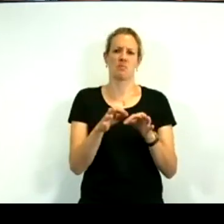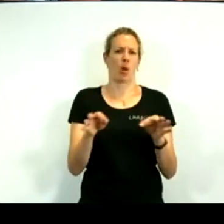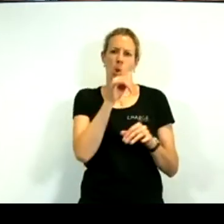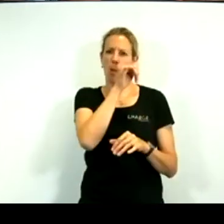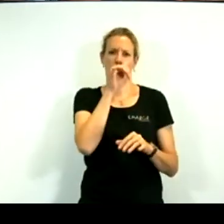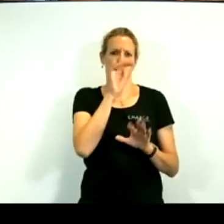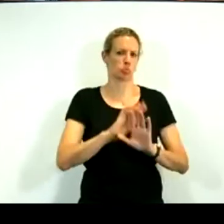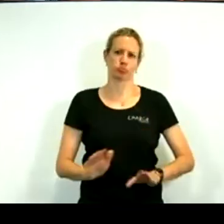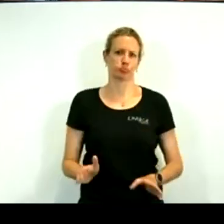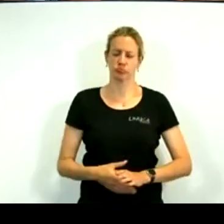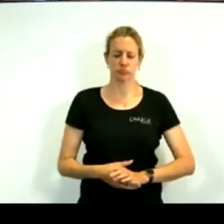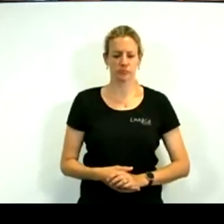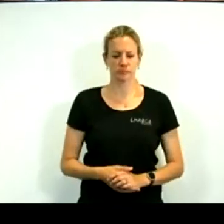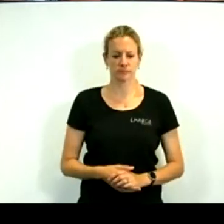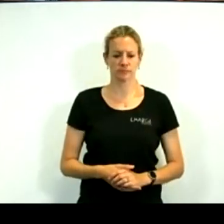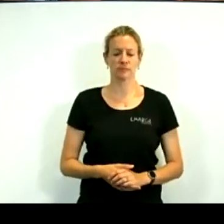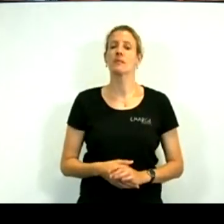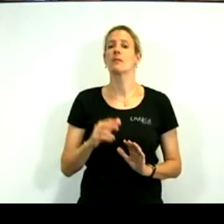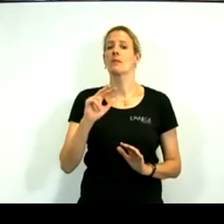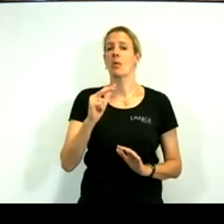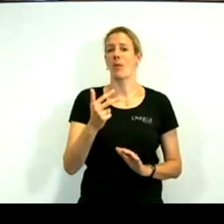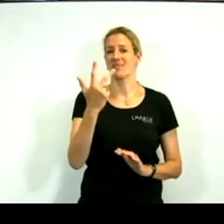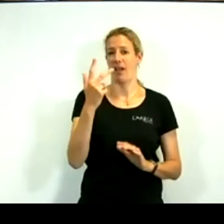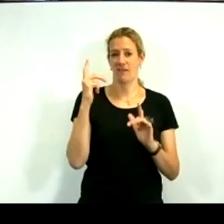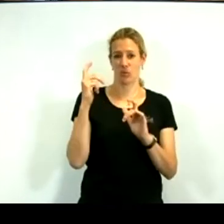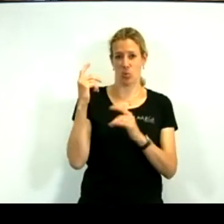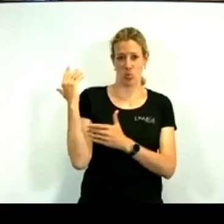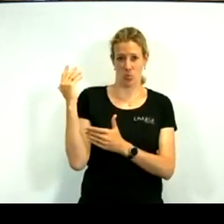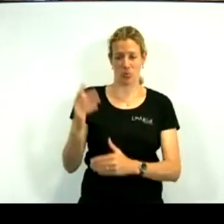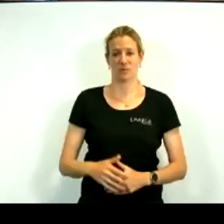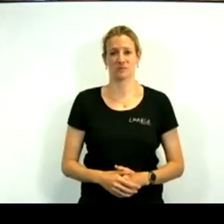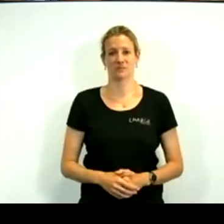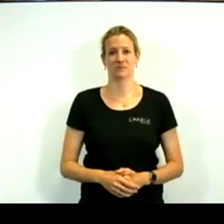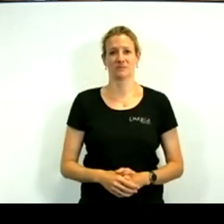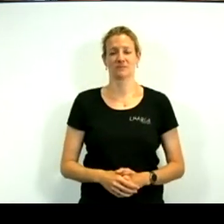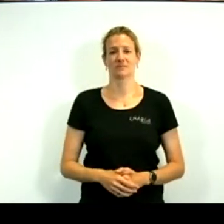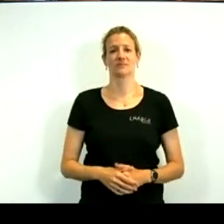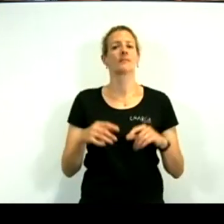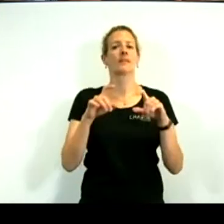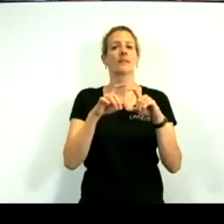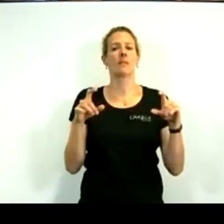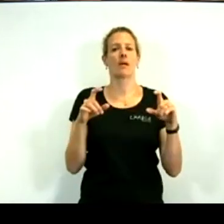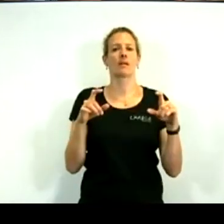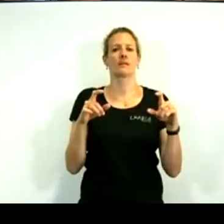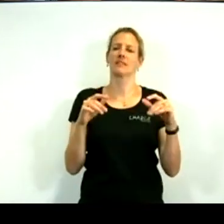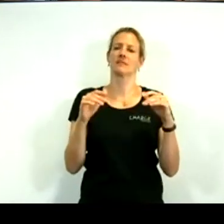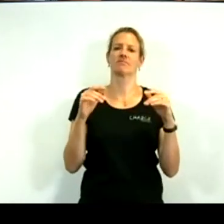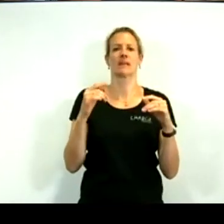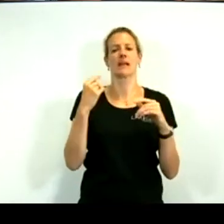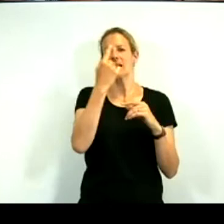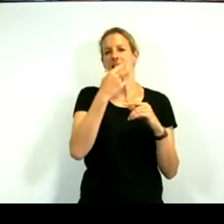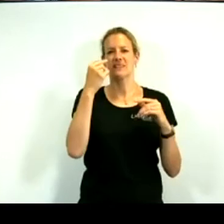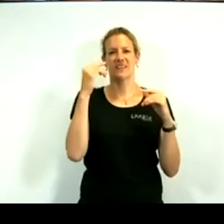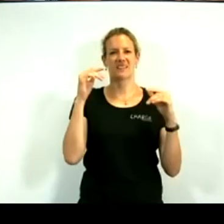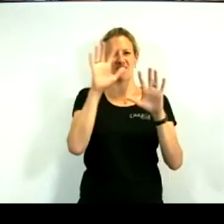got 3 more pictures. This, talking about field loss, there are different kinds of field loss. In this picture, you